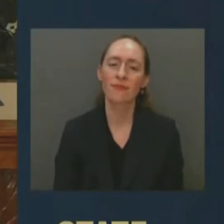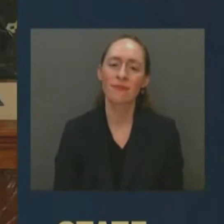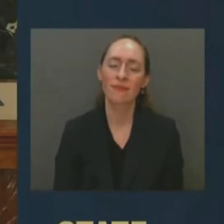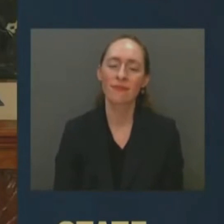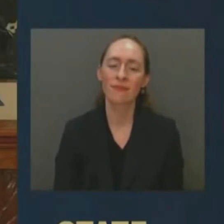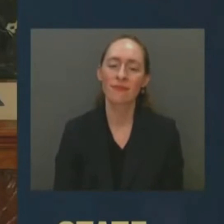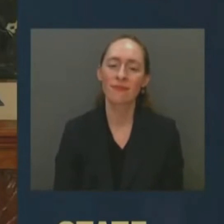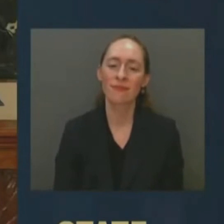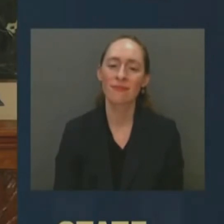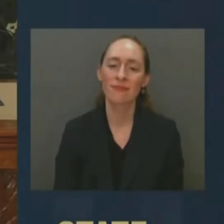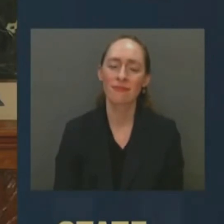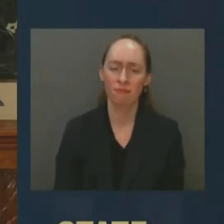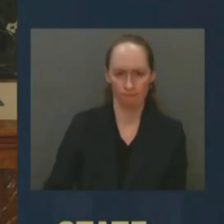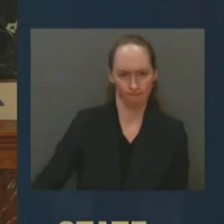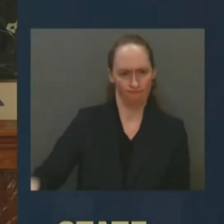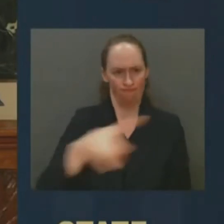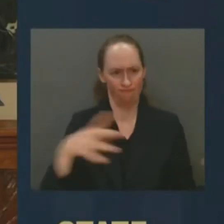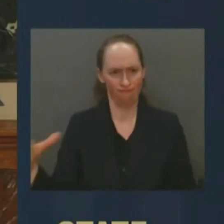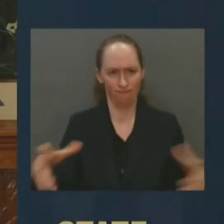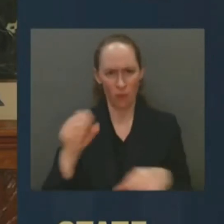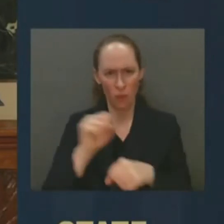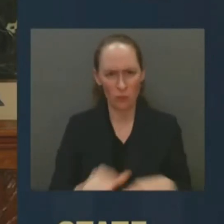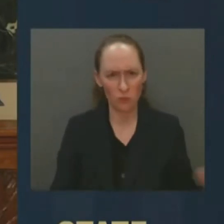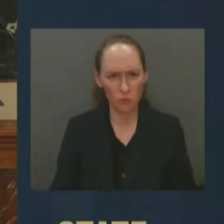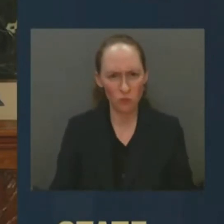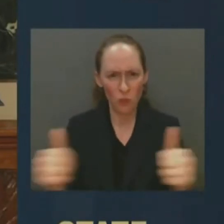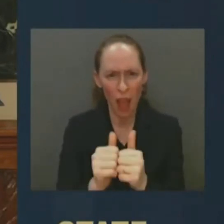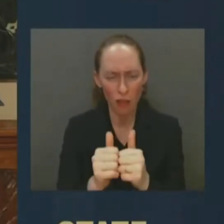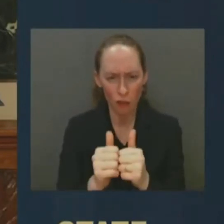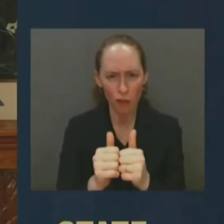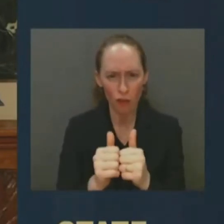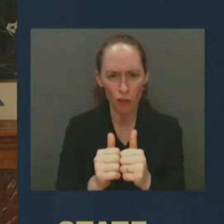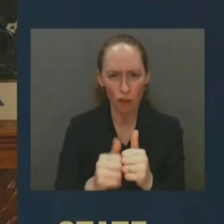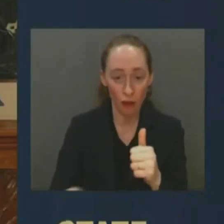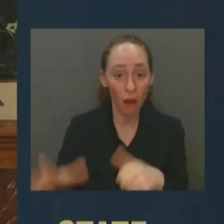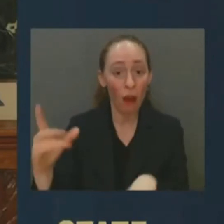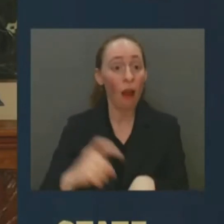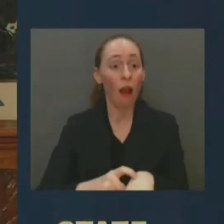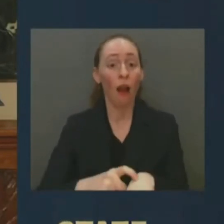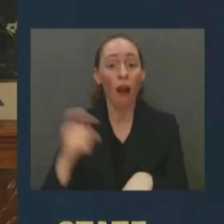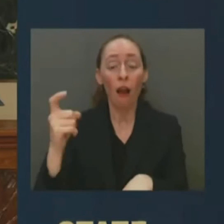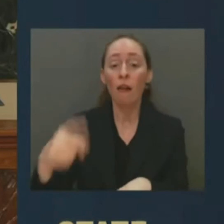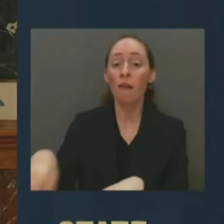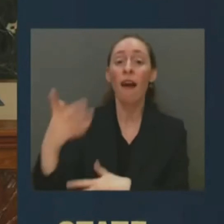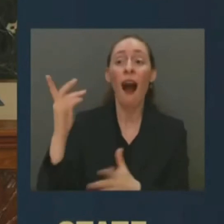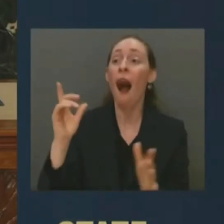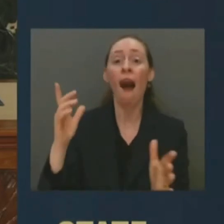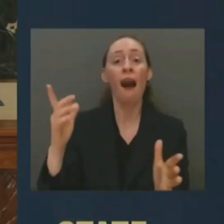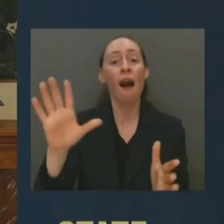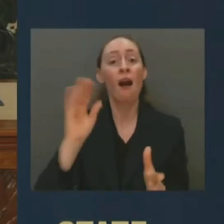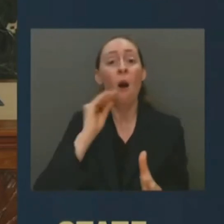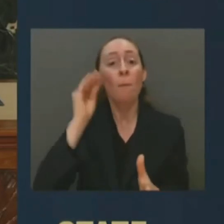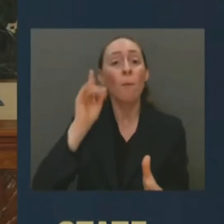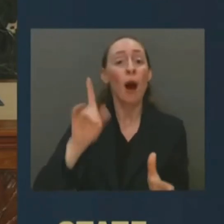the president made a brief reference to the conflict in Ukraine and the relations with China.